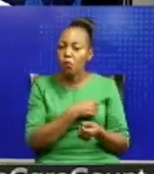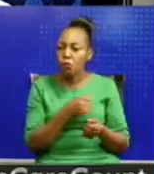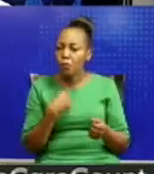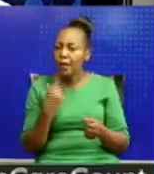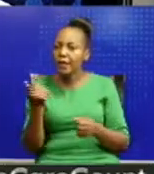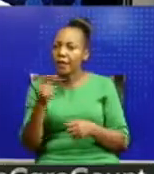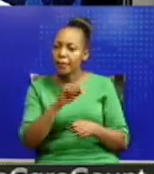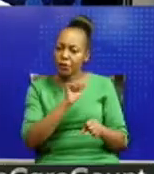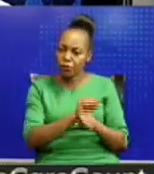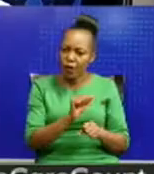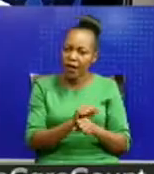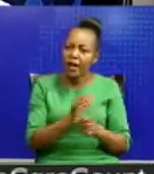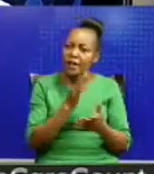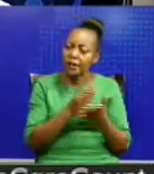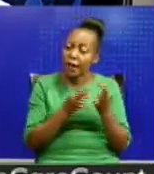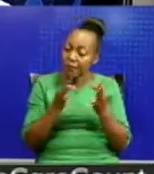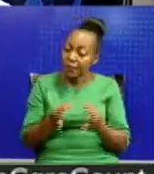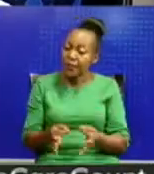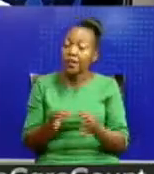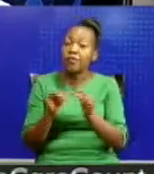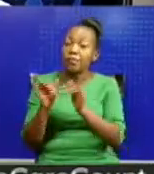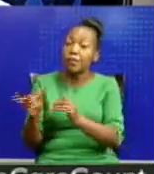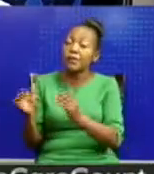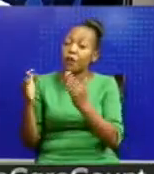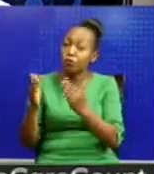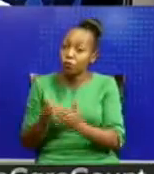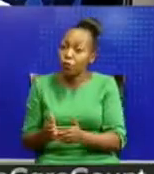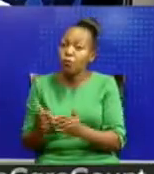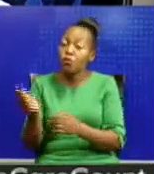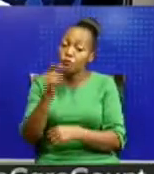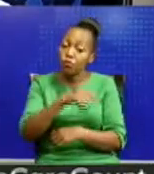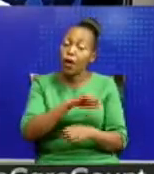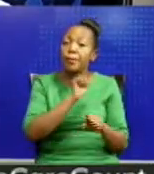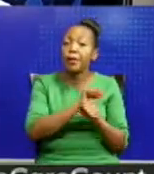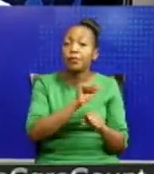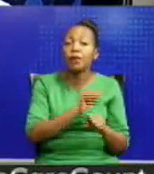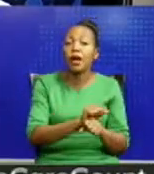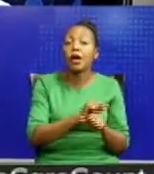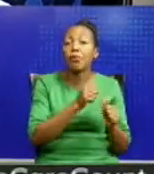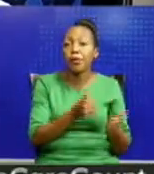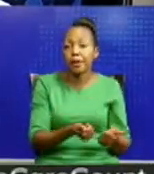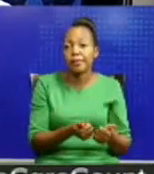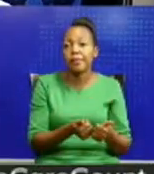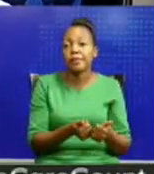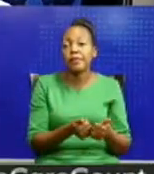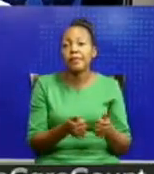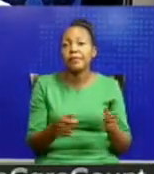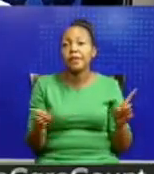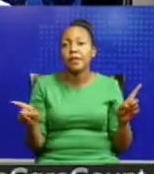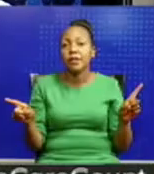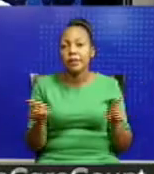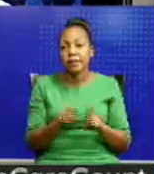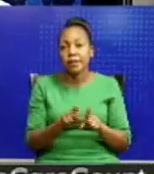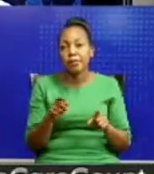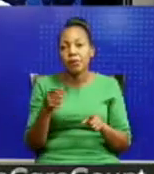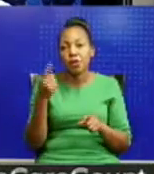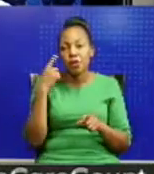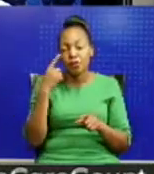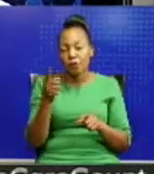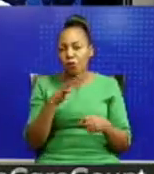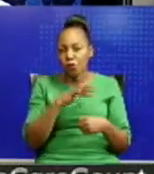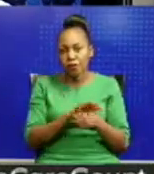There must be something that you forego for you to come and work effectively in the formal sector. And for